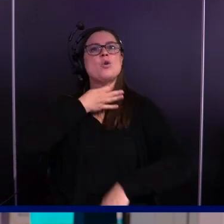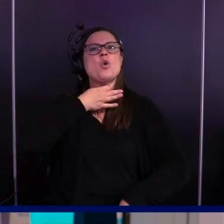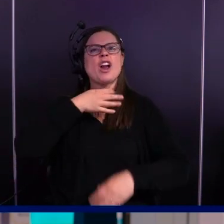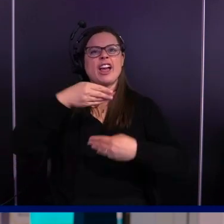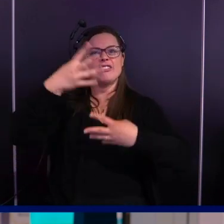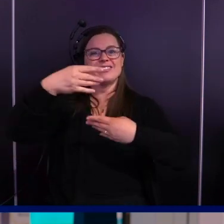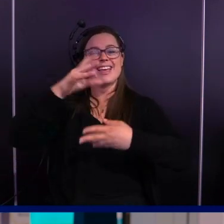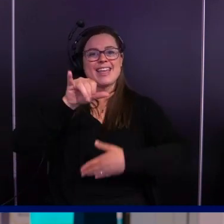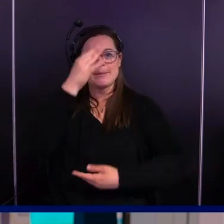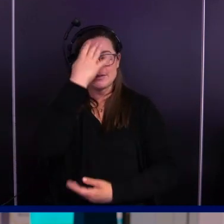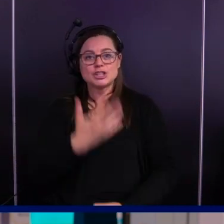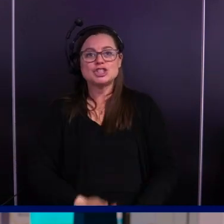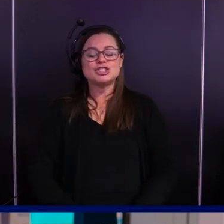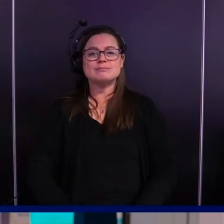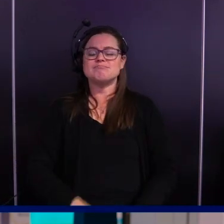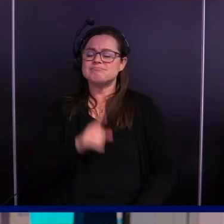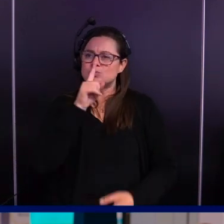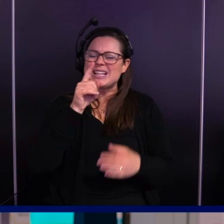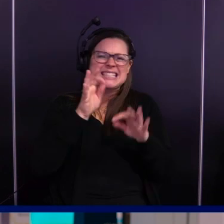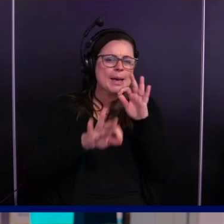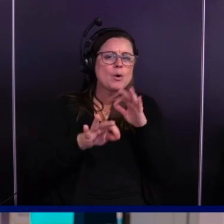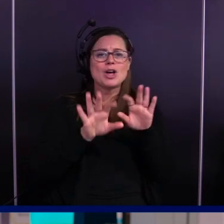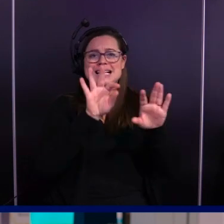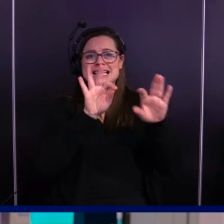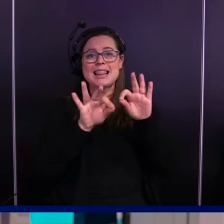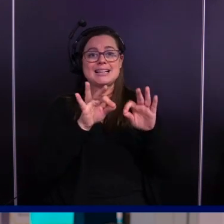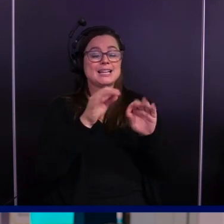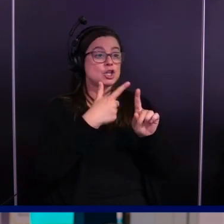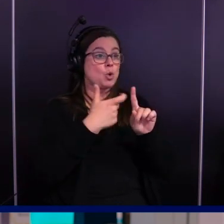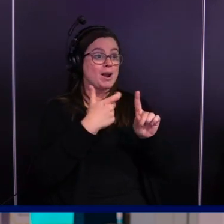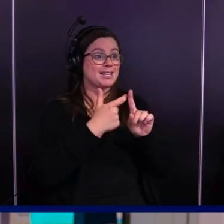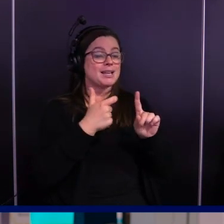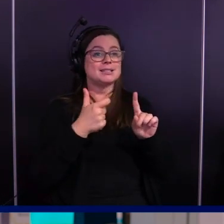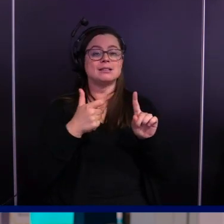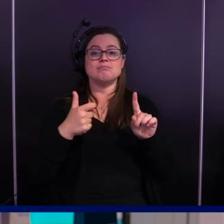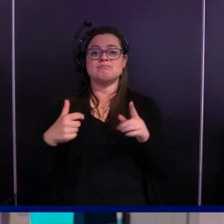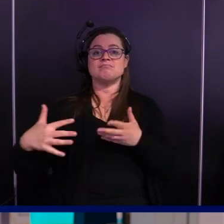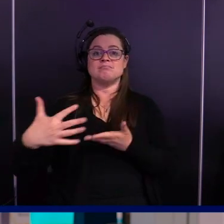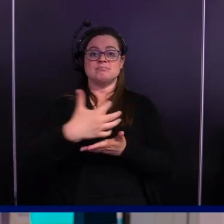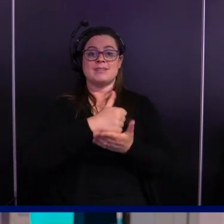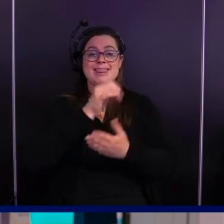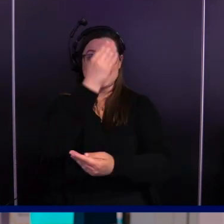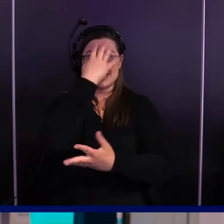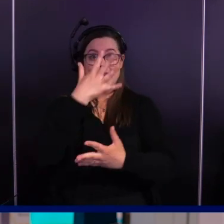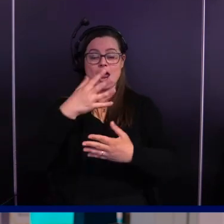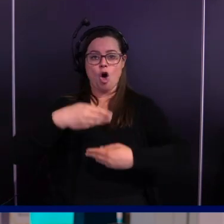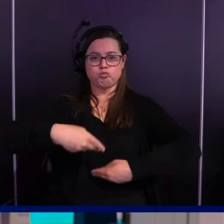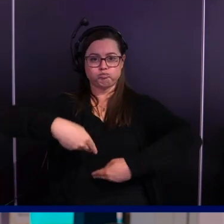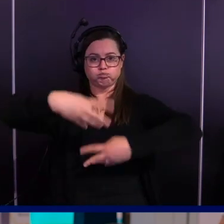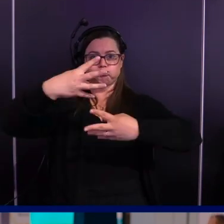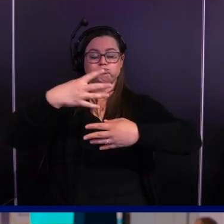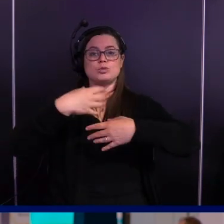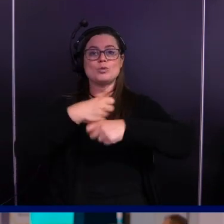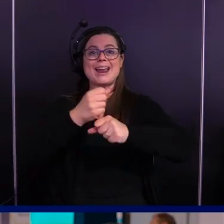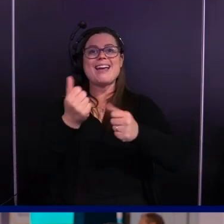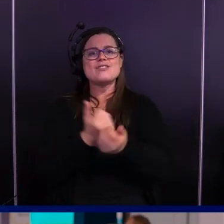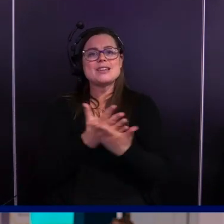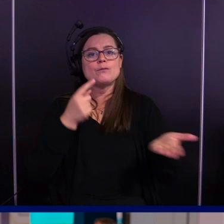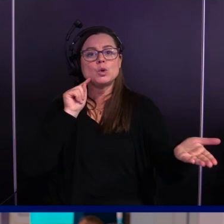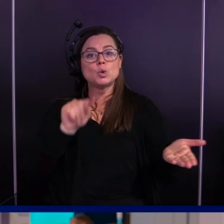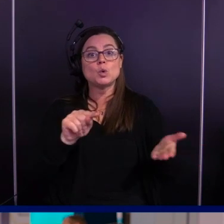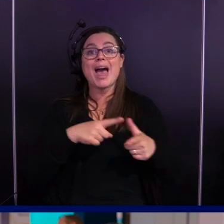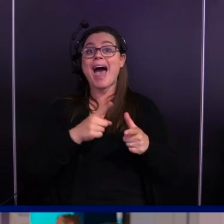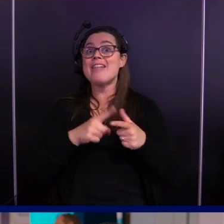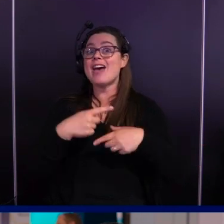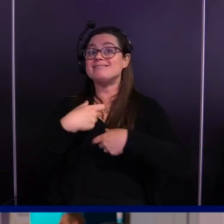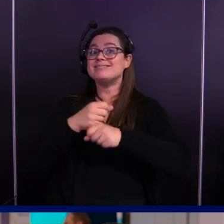just selected the data sources. Behind the scene, it collected the data and created everything for you. And then it also created the